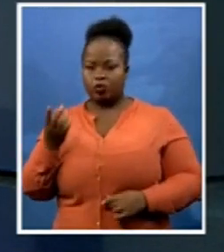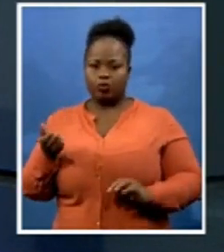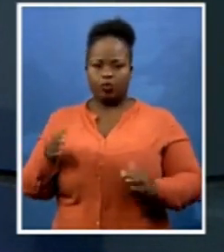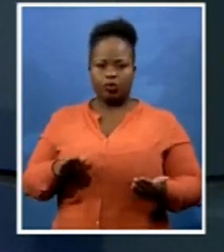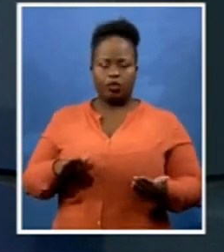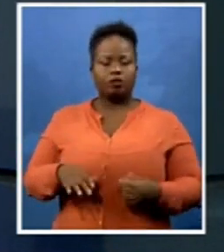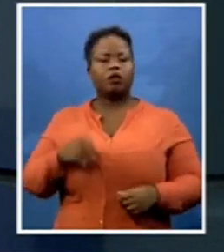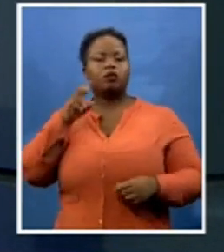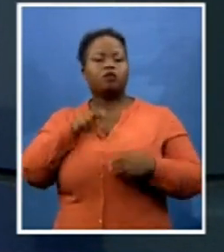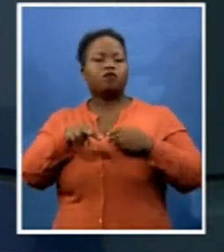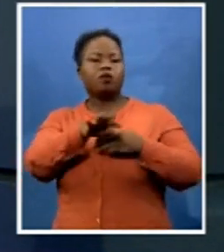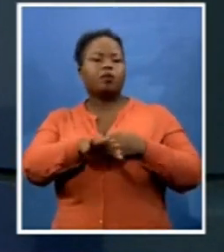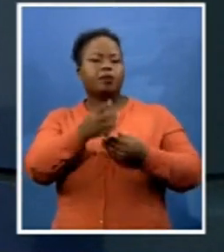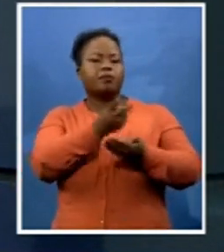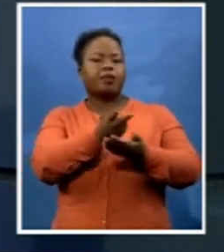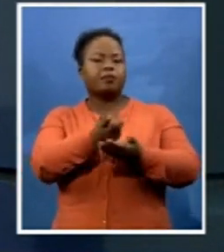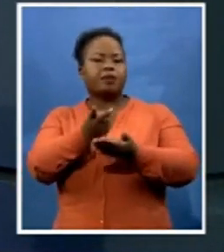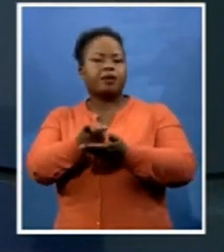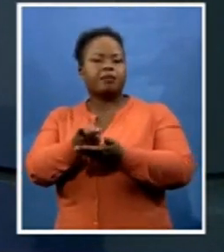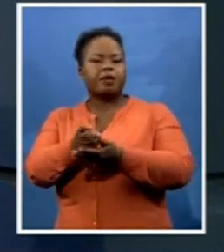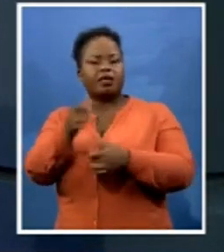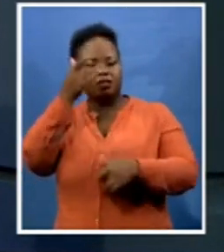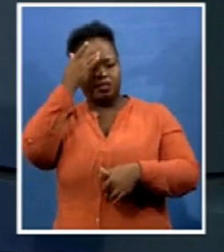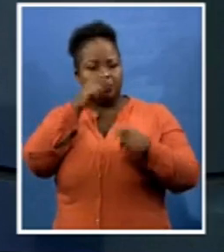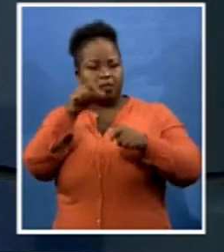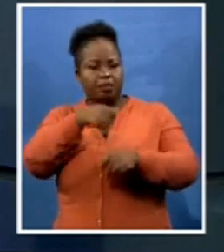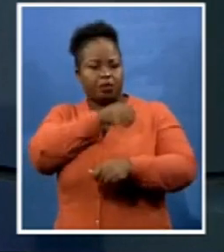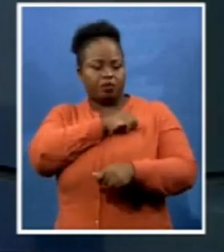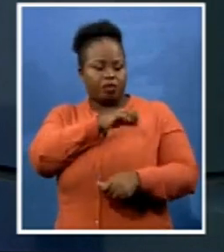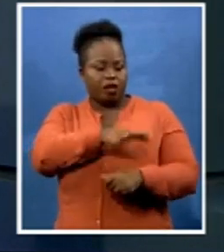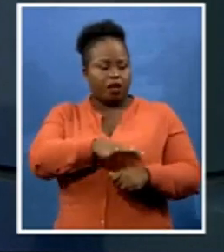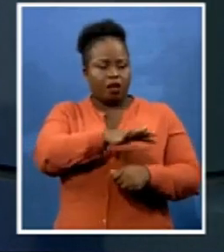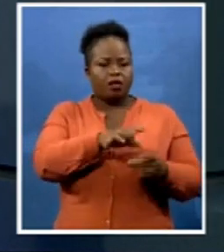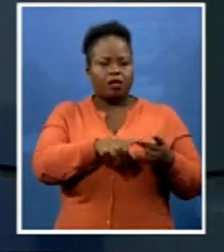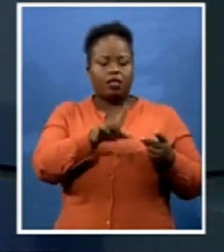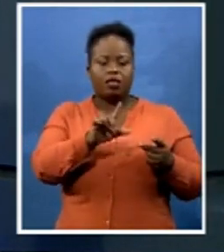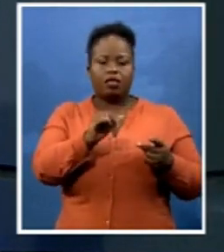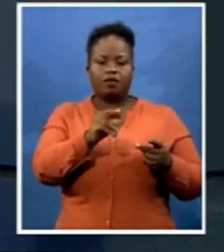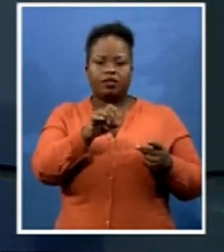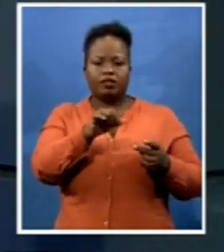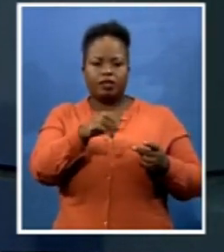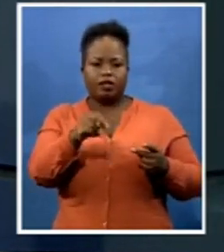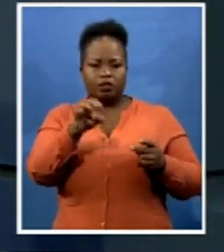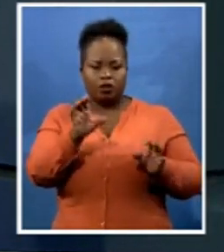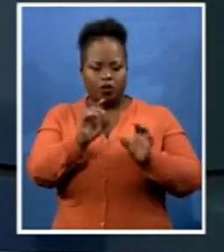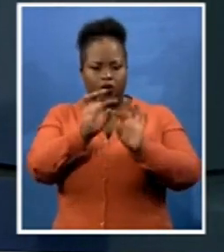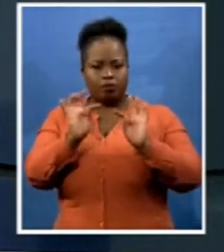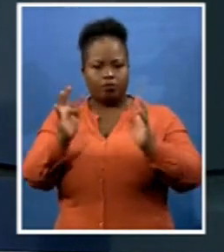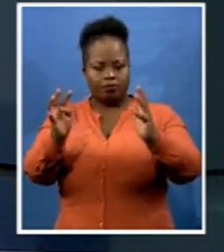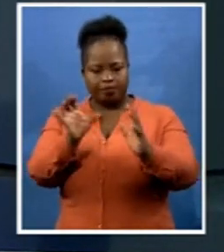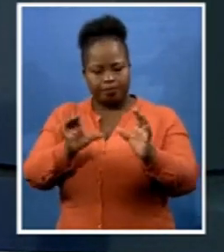travel to the Livingstone Hospital, which is a designated quarantine facility. We cross now live